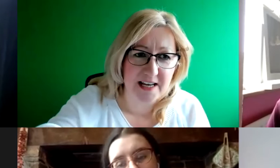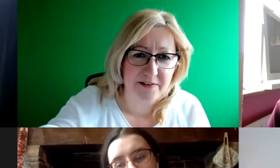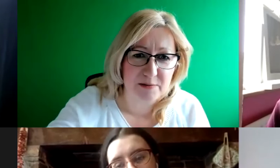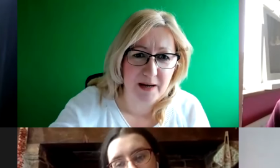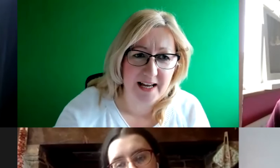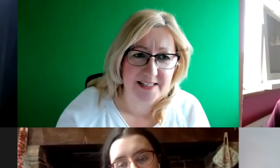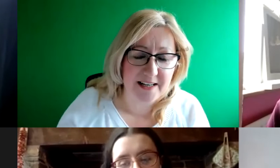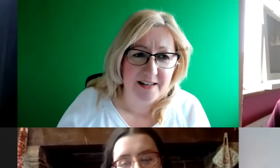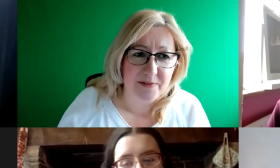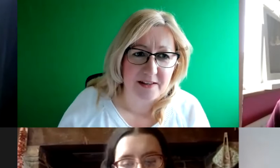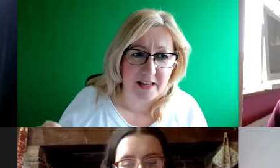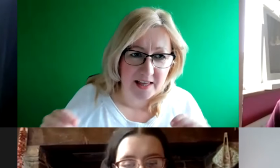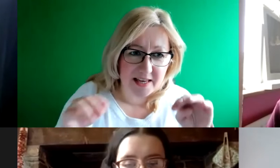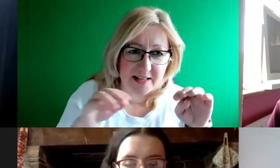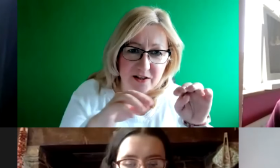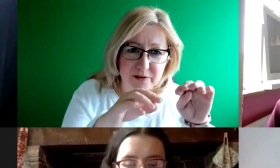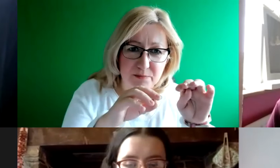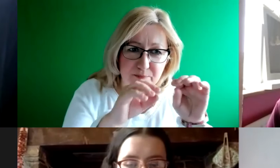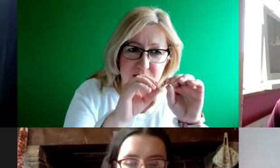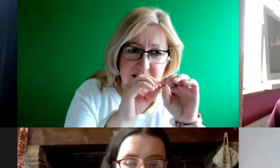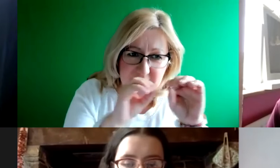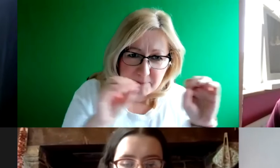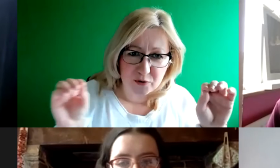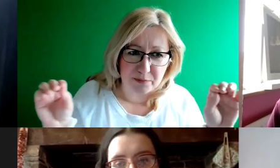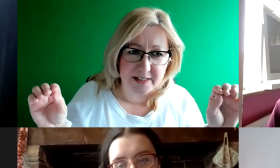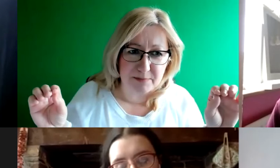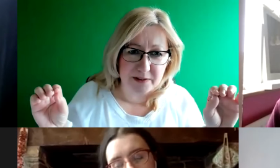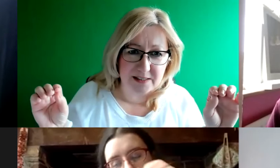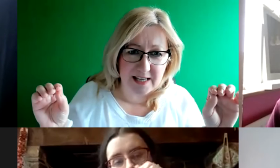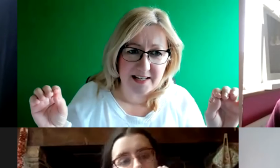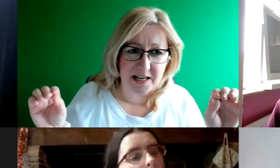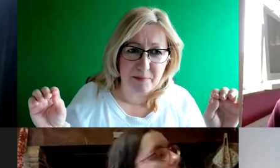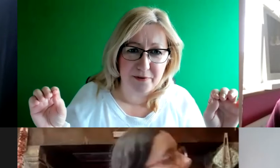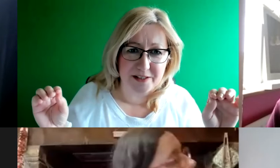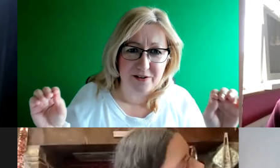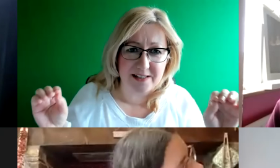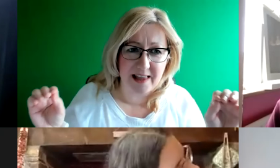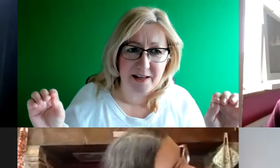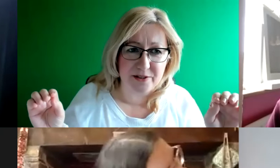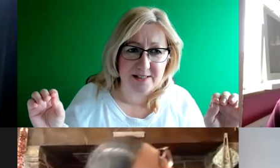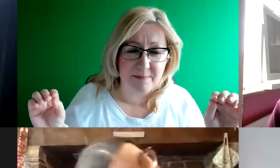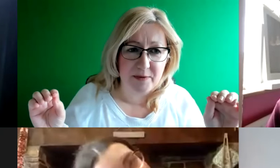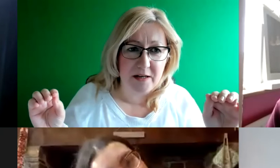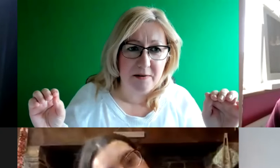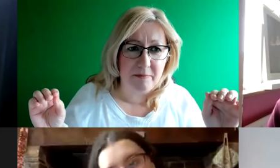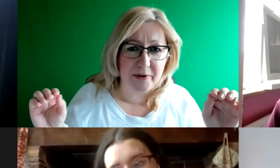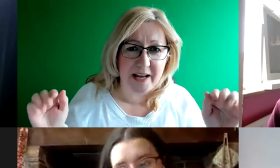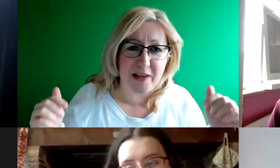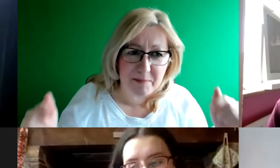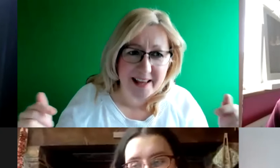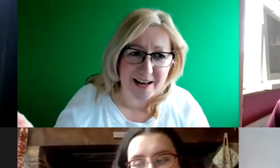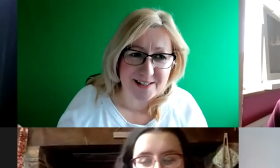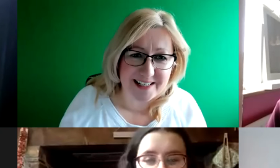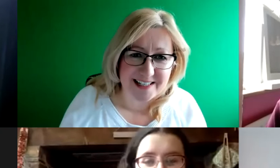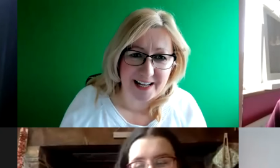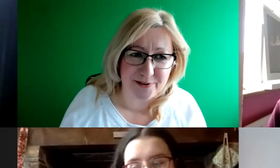and the down is bad. Those conceptual principles tend to operate across languages, but how they